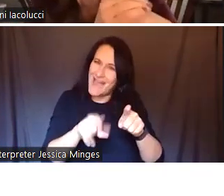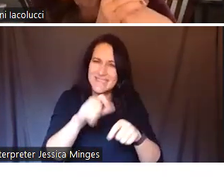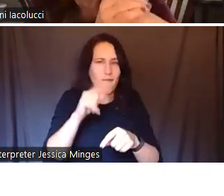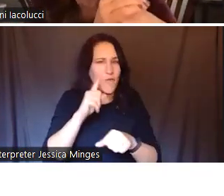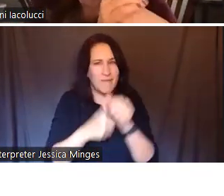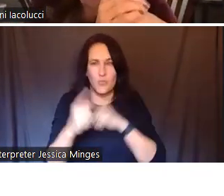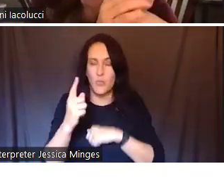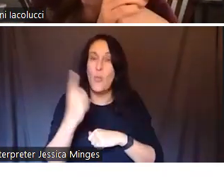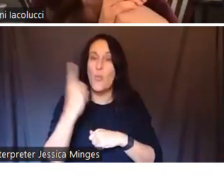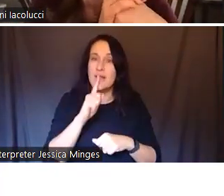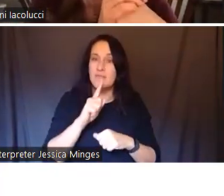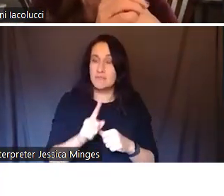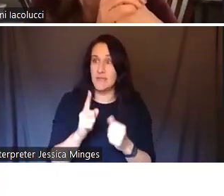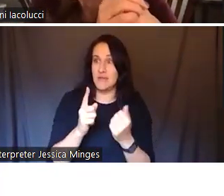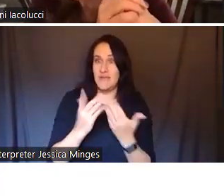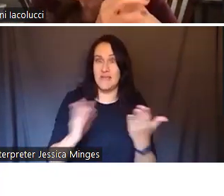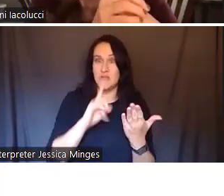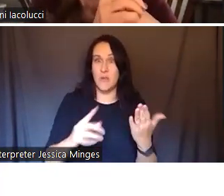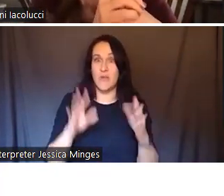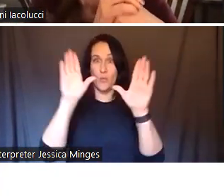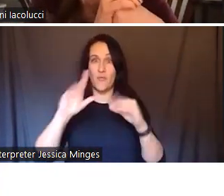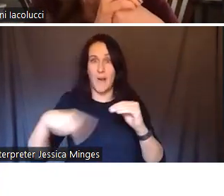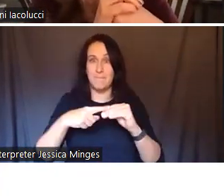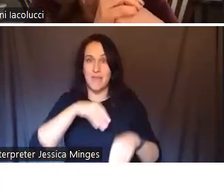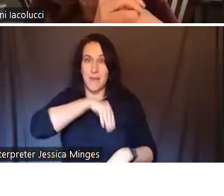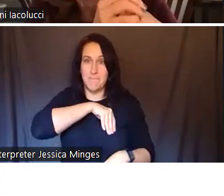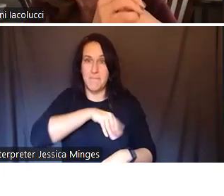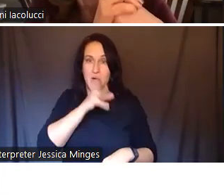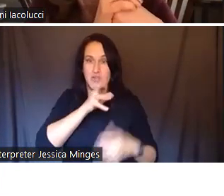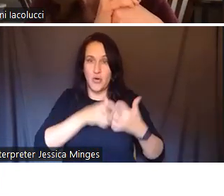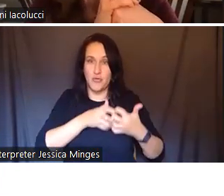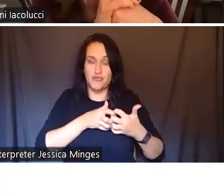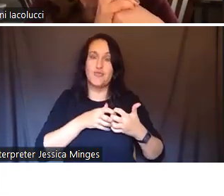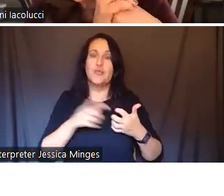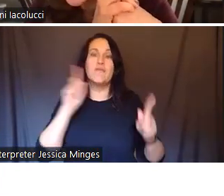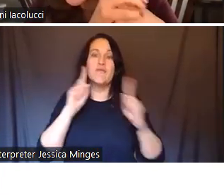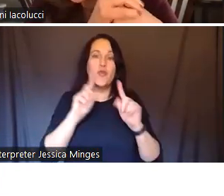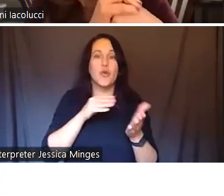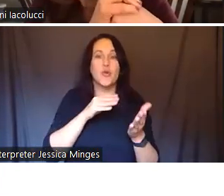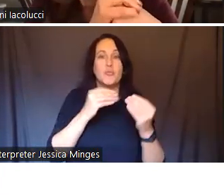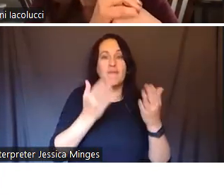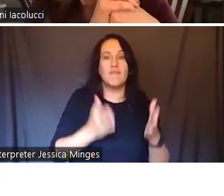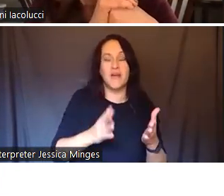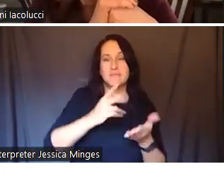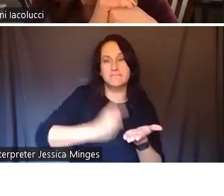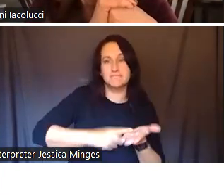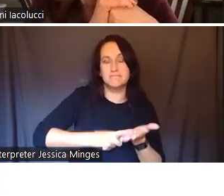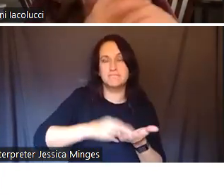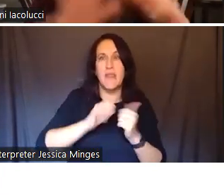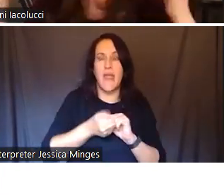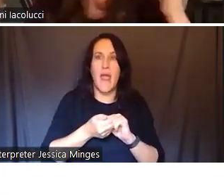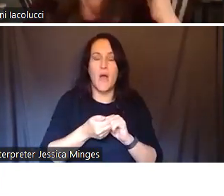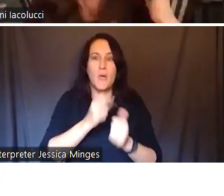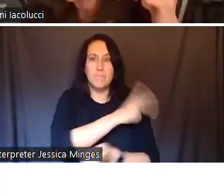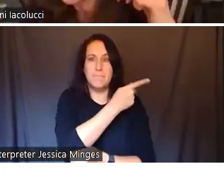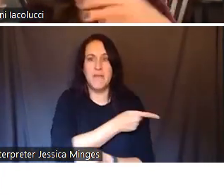thing that's really wonderful about pocket talkers is we've heard providers discuss how